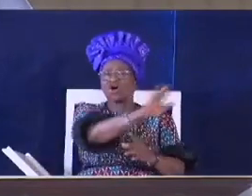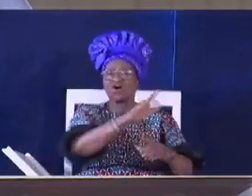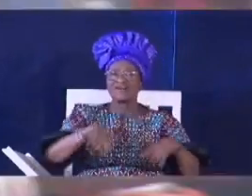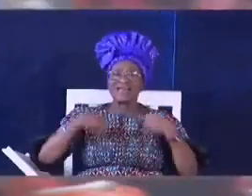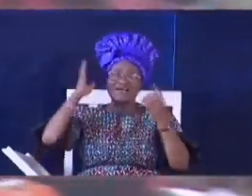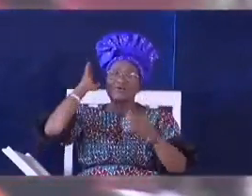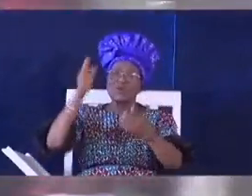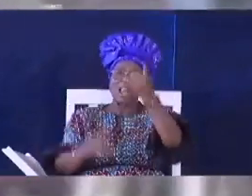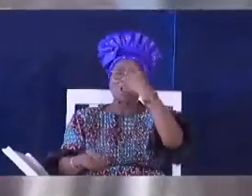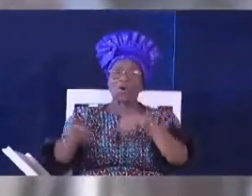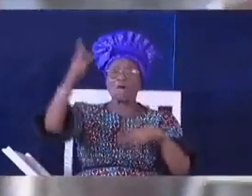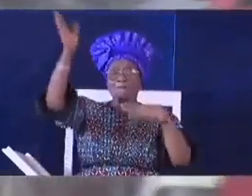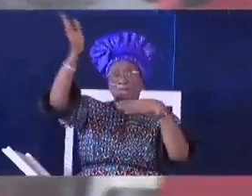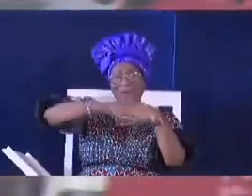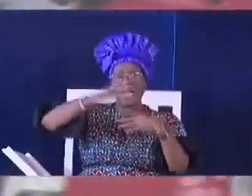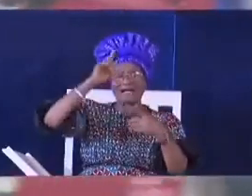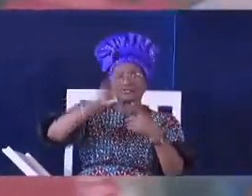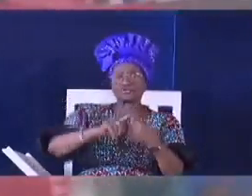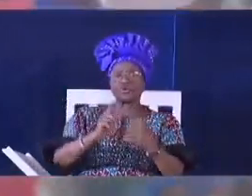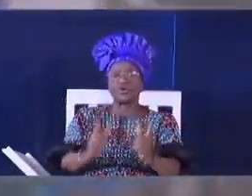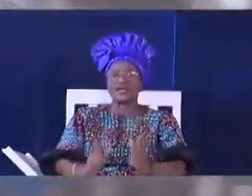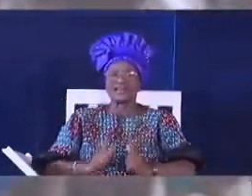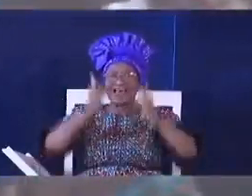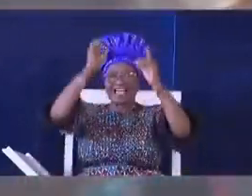to life.